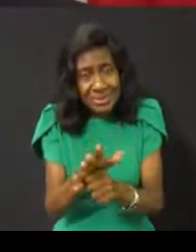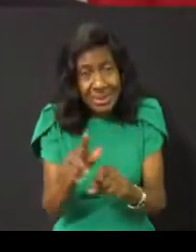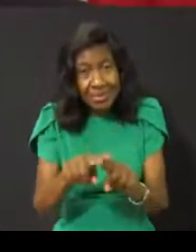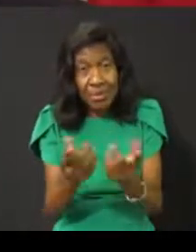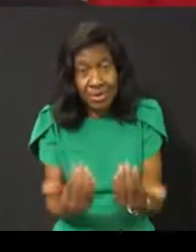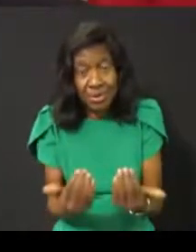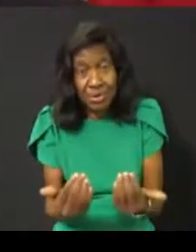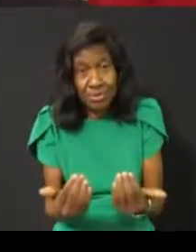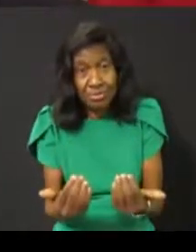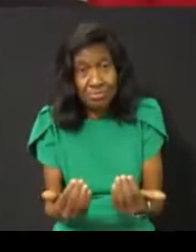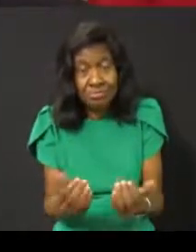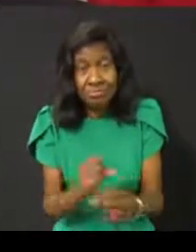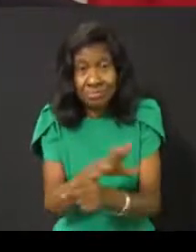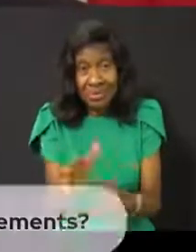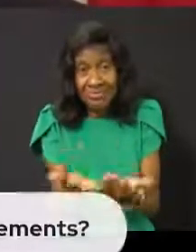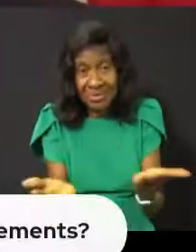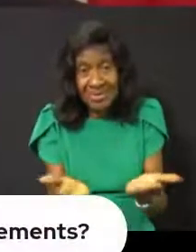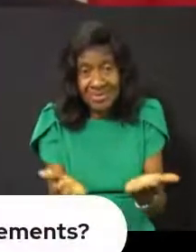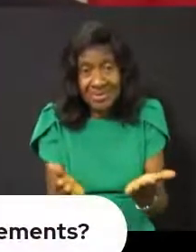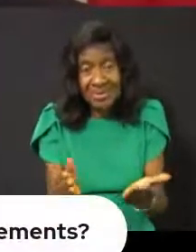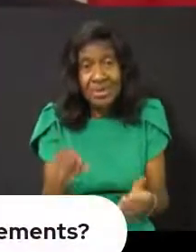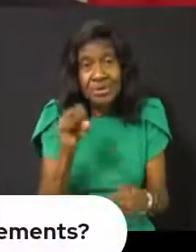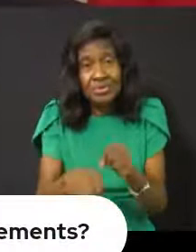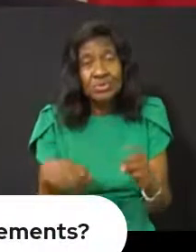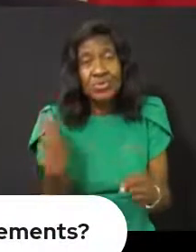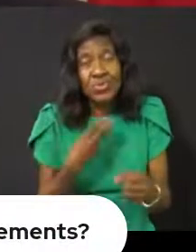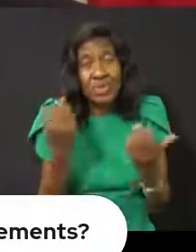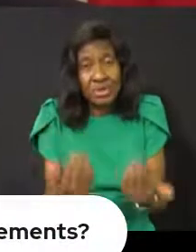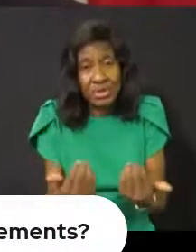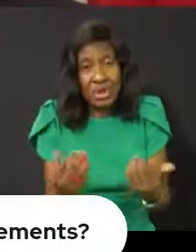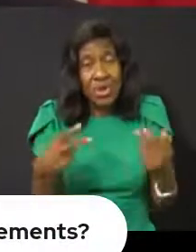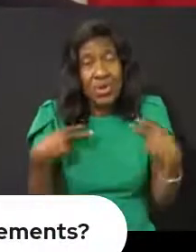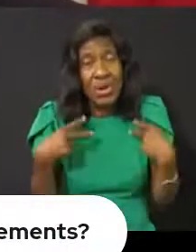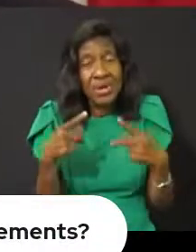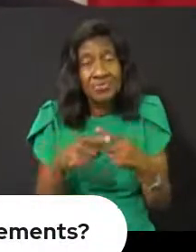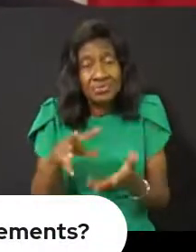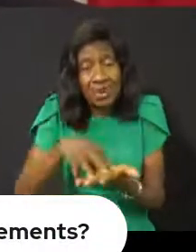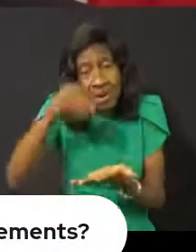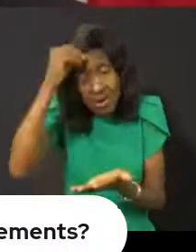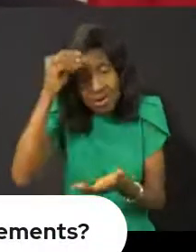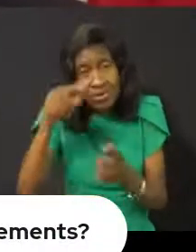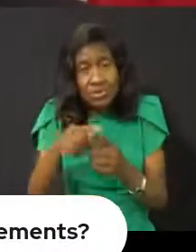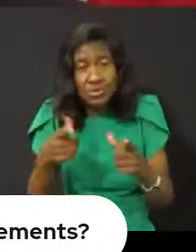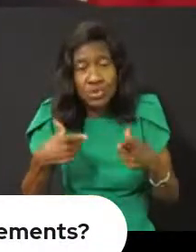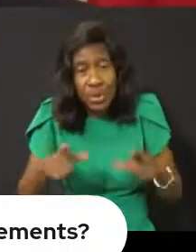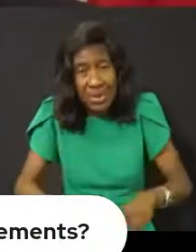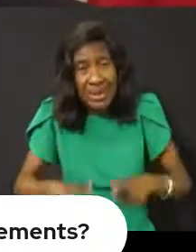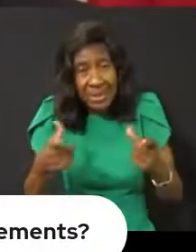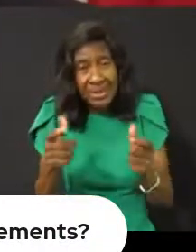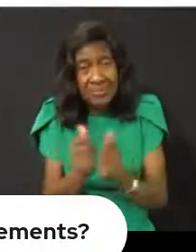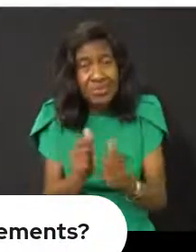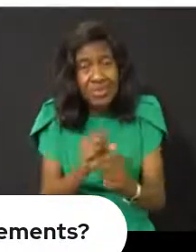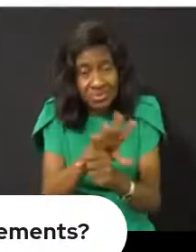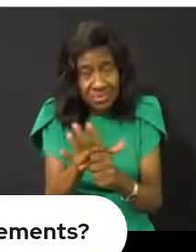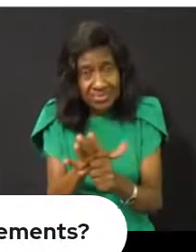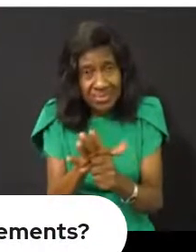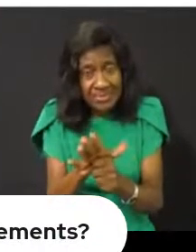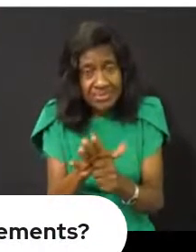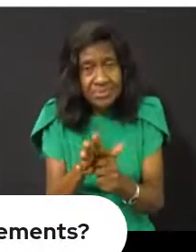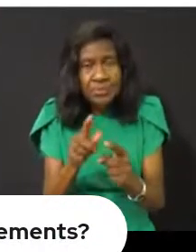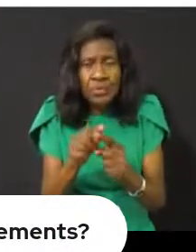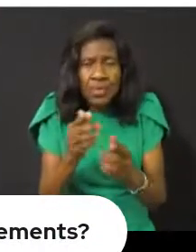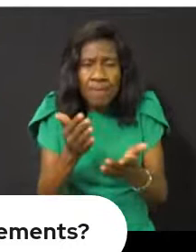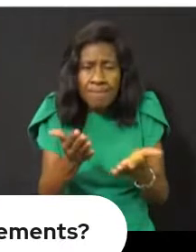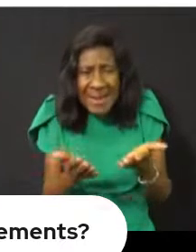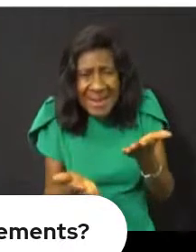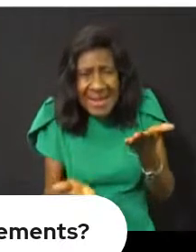transition to living with COVID. As Dr. Lee said, we're doing it right now. To balance the country's